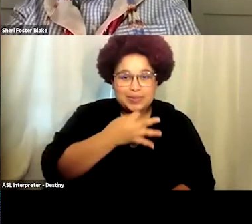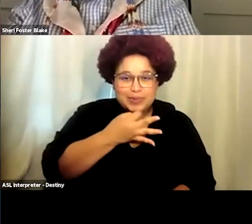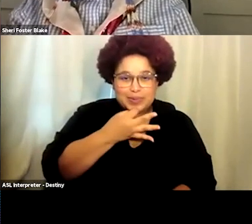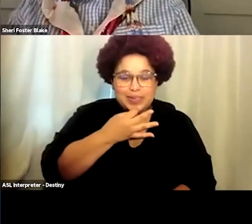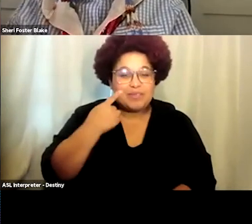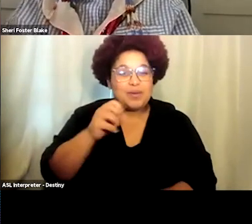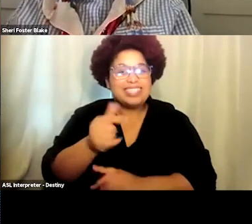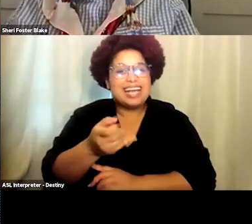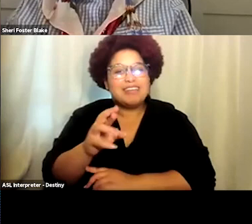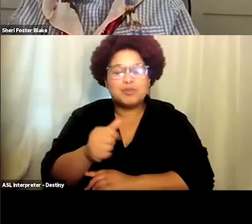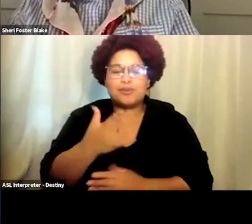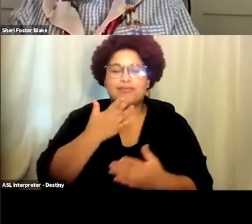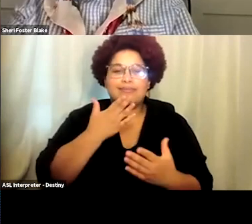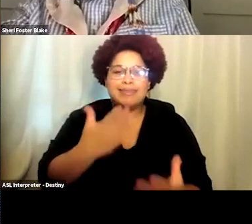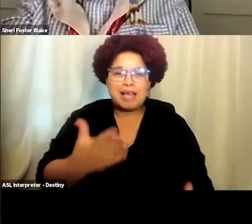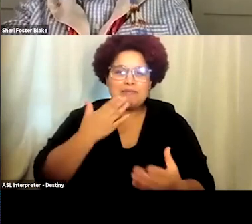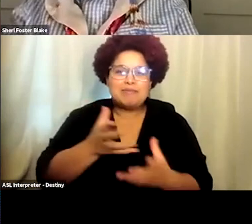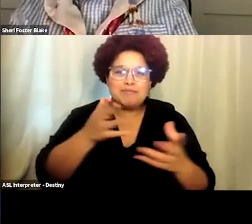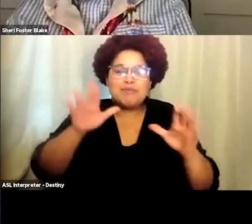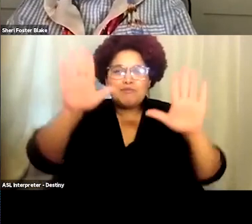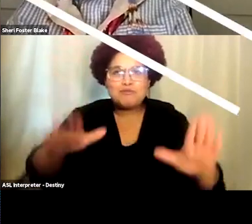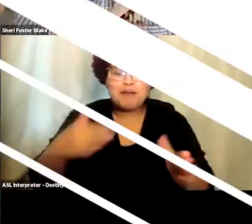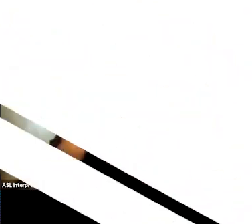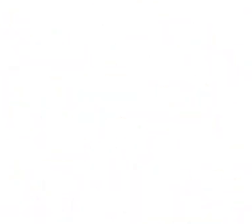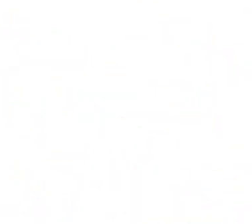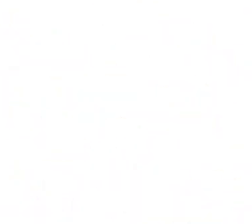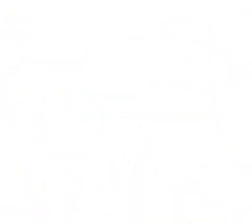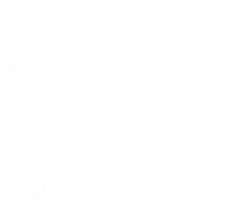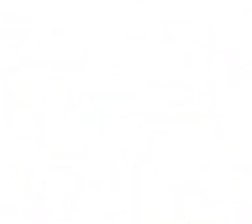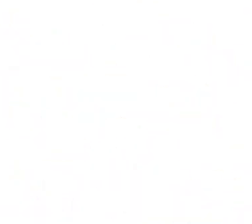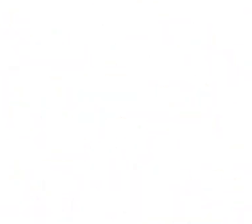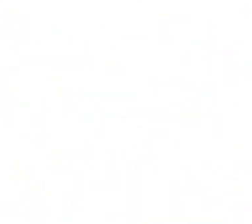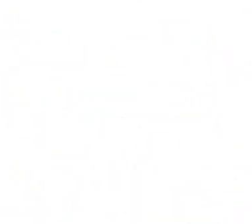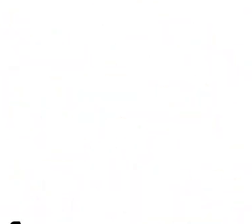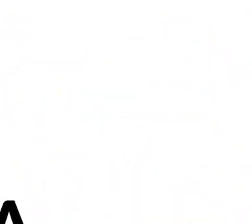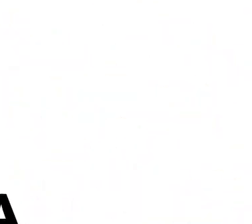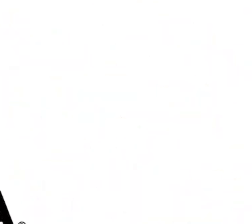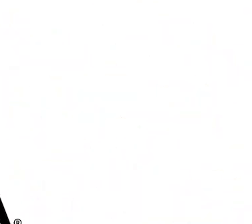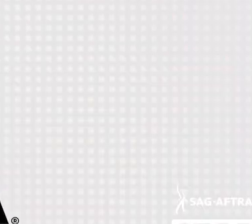SAG-AFTRA, thank you guys. What a great Thank you. conversation. Thank you Thank guys. you. Thank you.